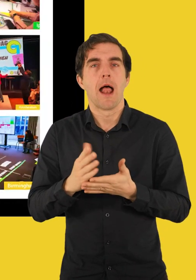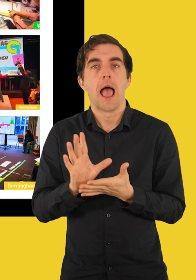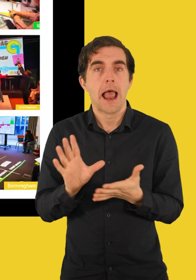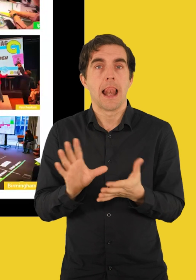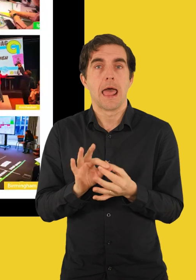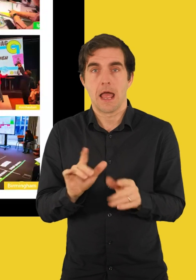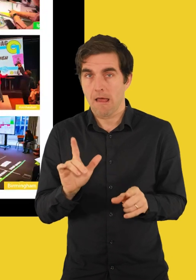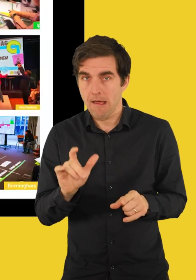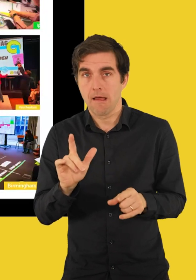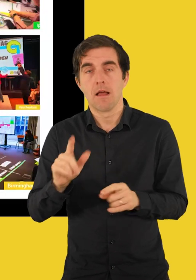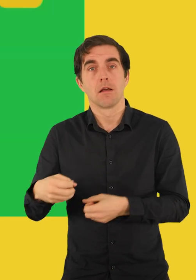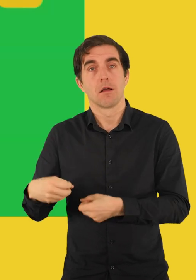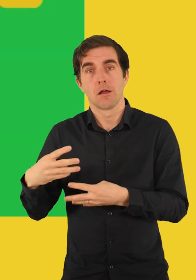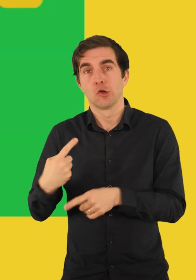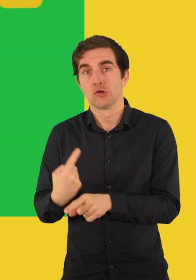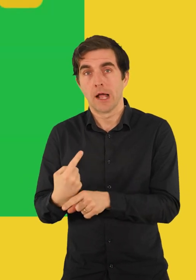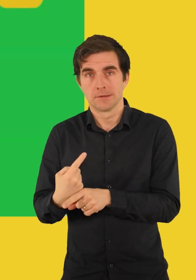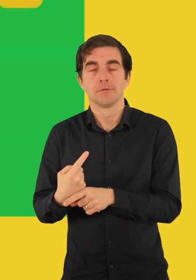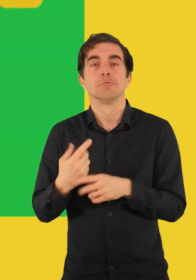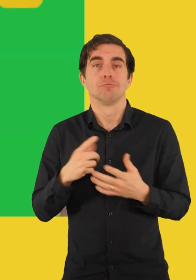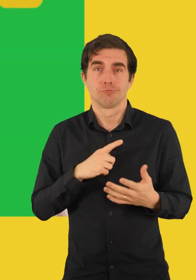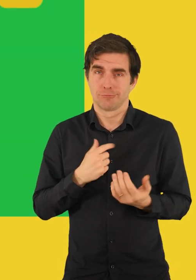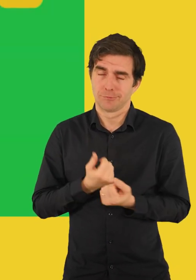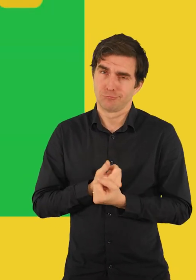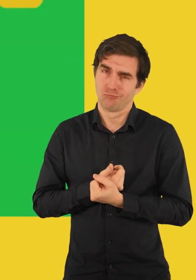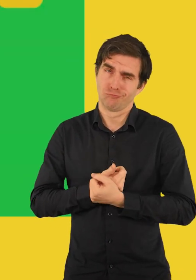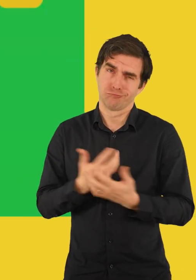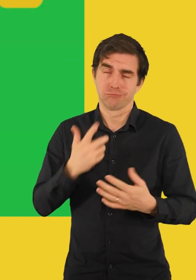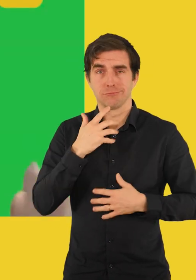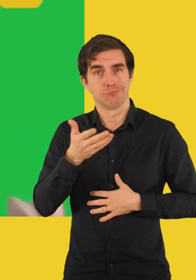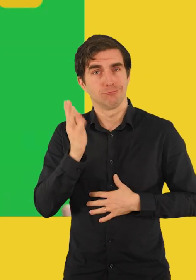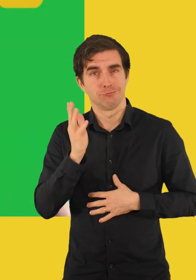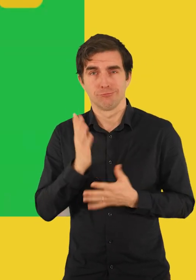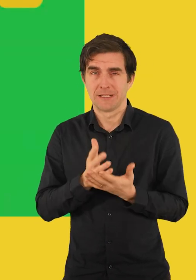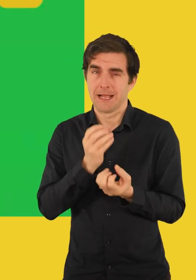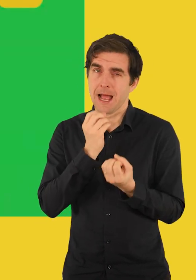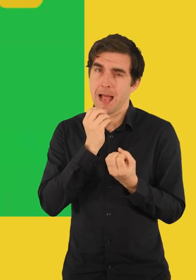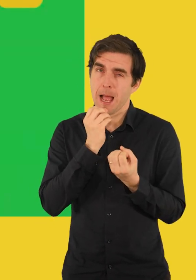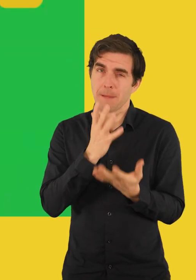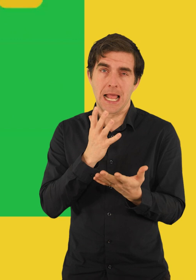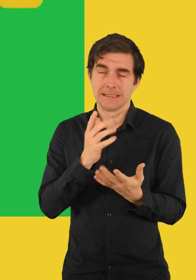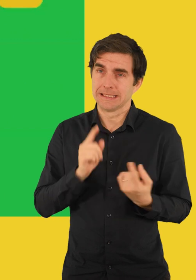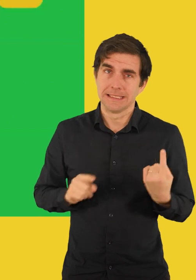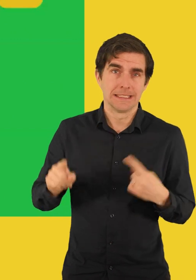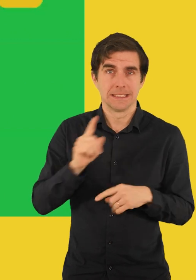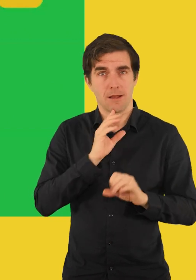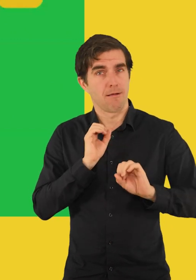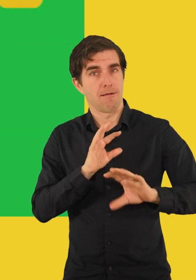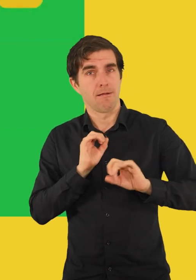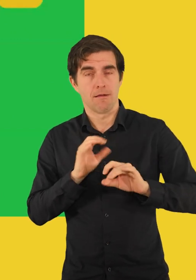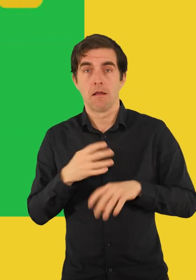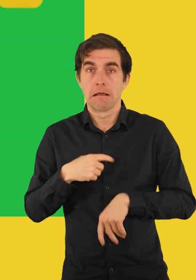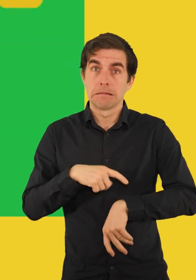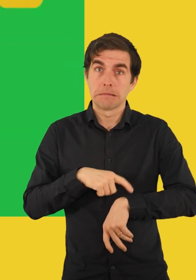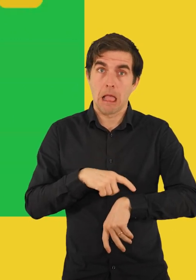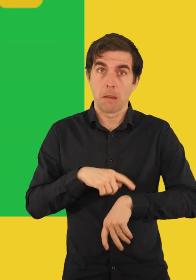in the chat. We won't, because we have so many presenters and so many amazing insights to be hearing today,